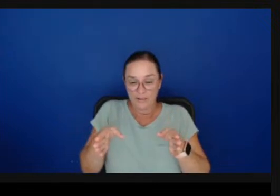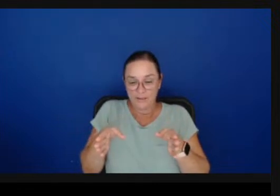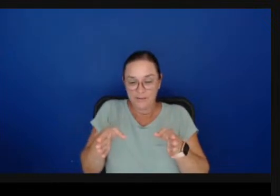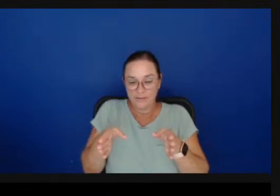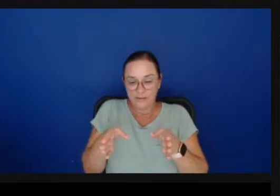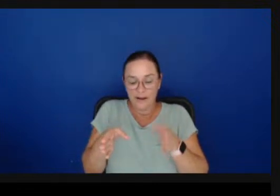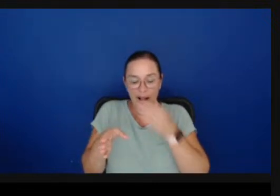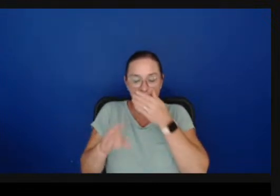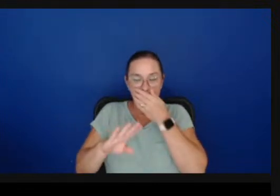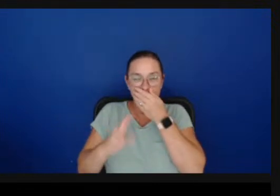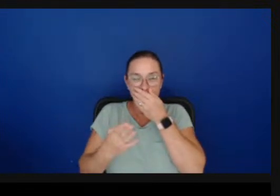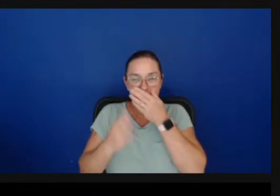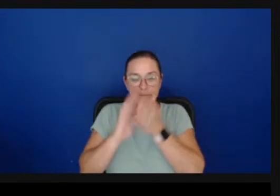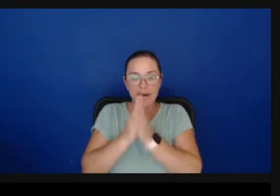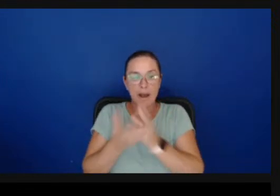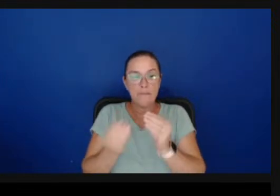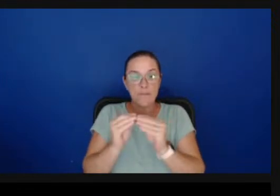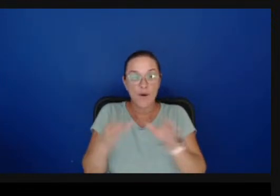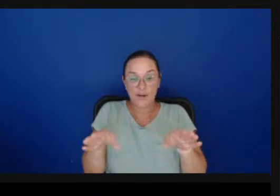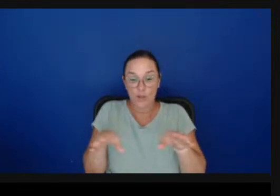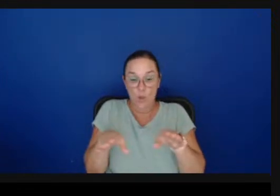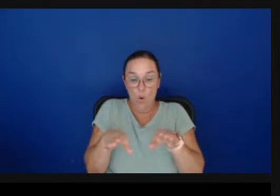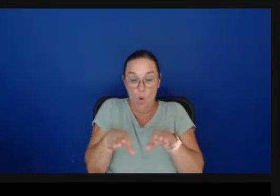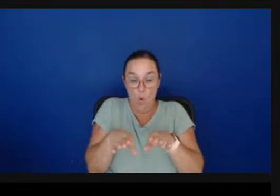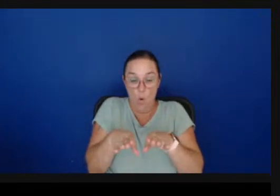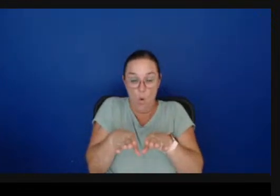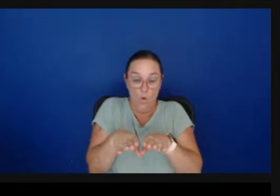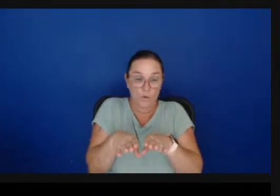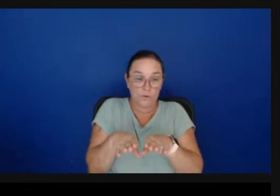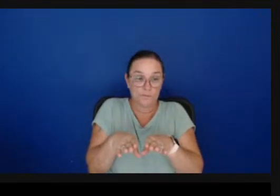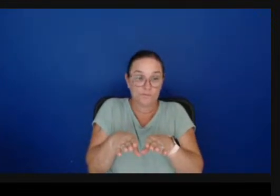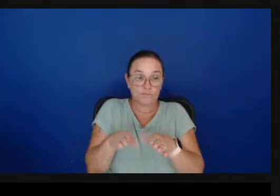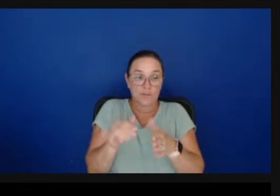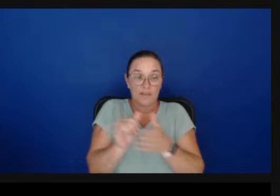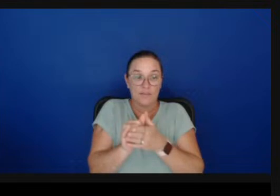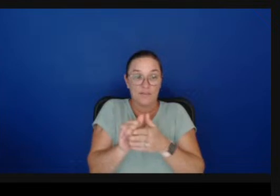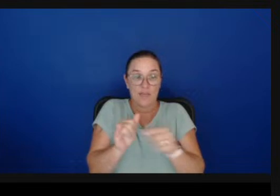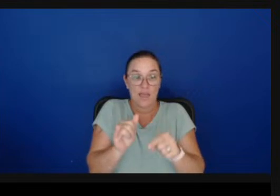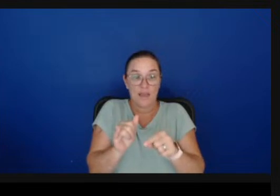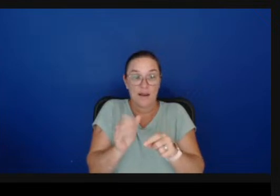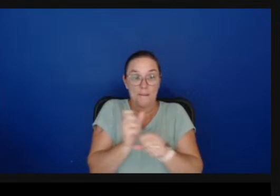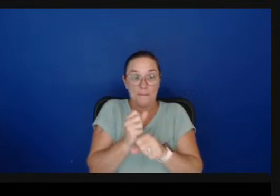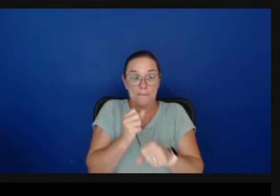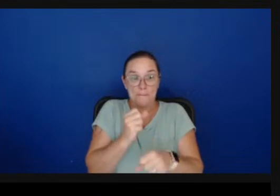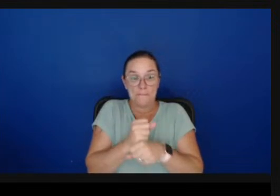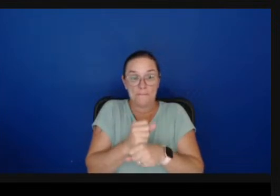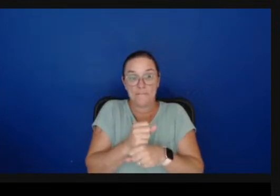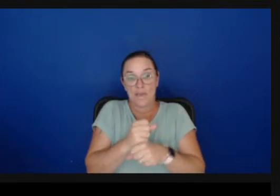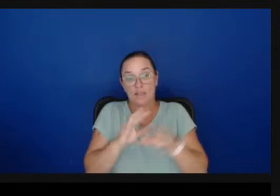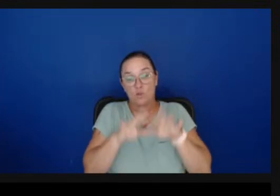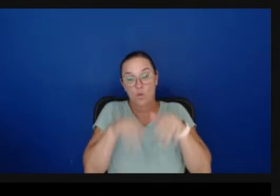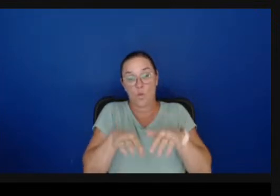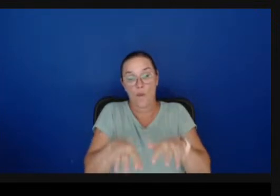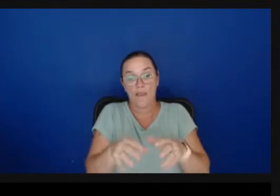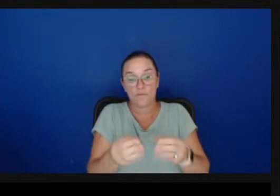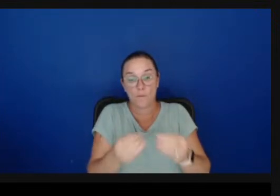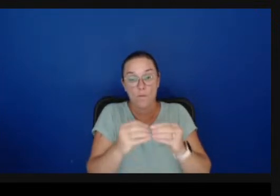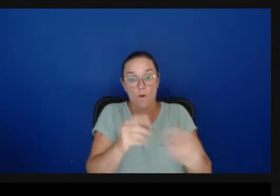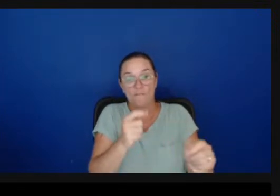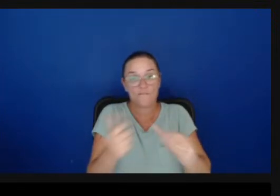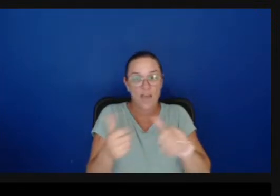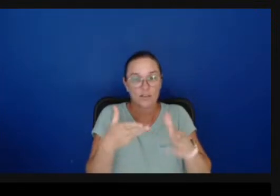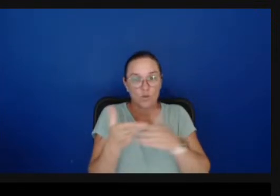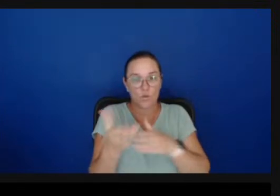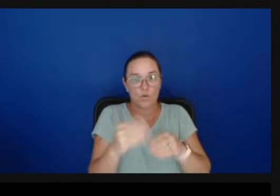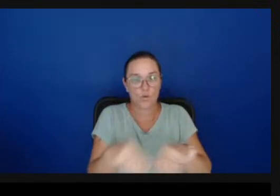closed. That lack of gap and airspace in the ground makes the seismic waves travel faster through the ground. So that